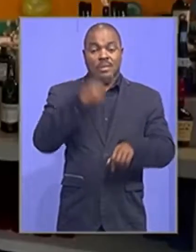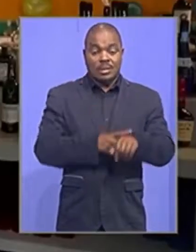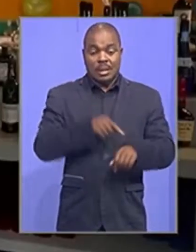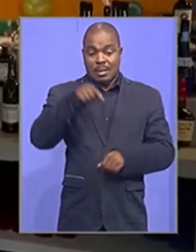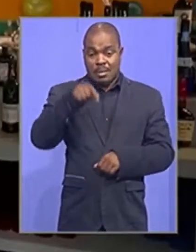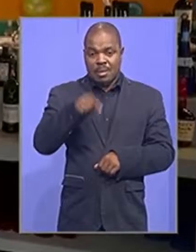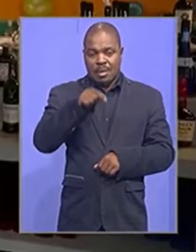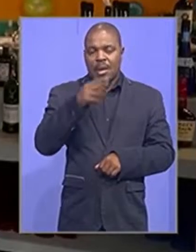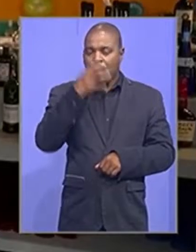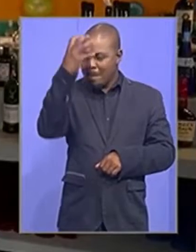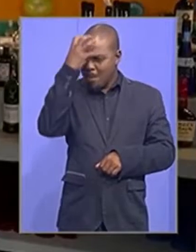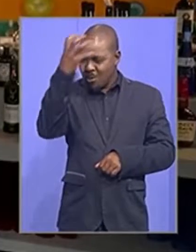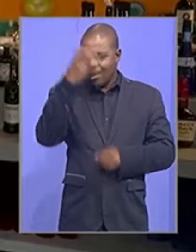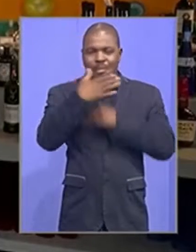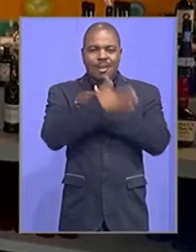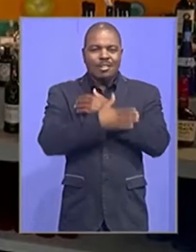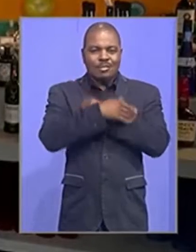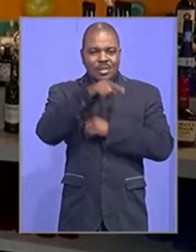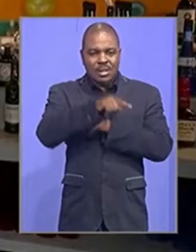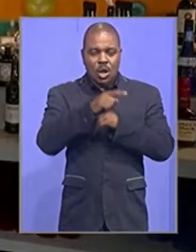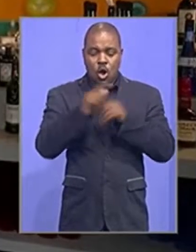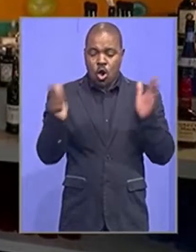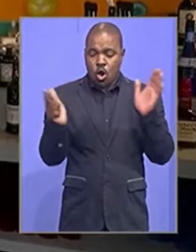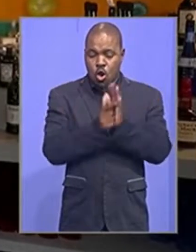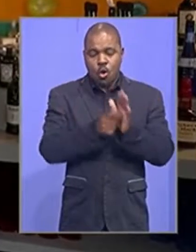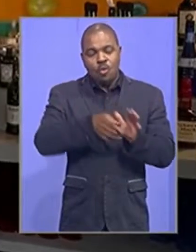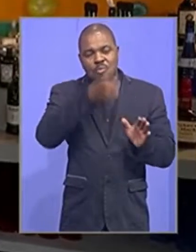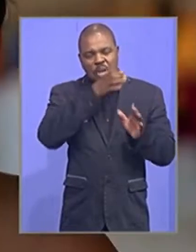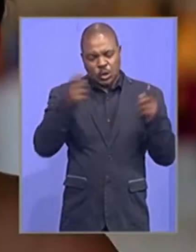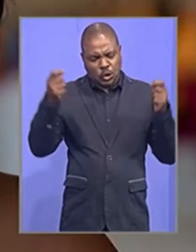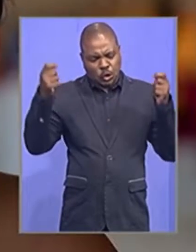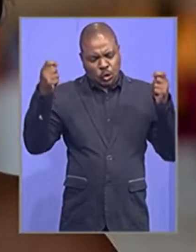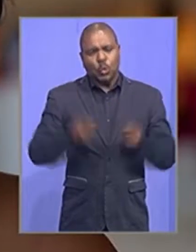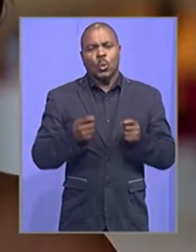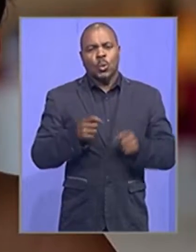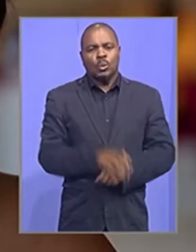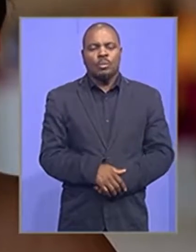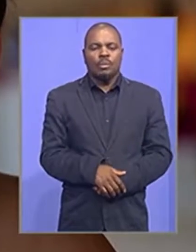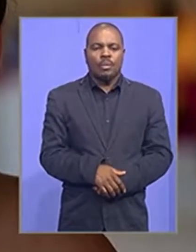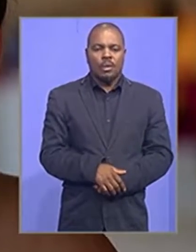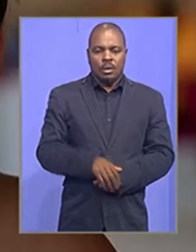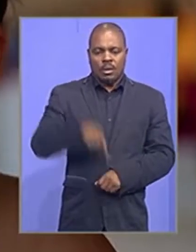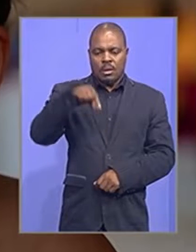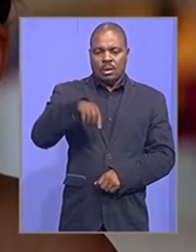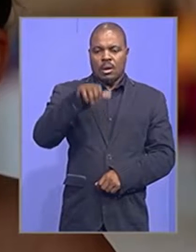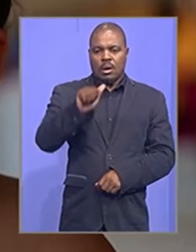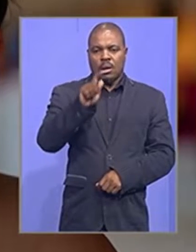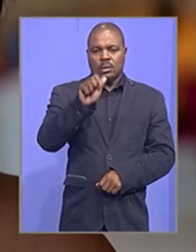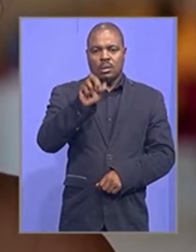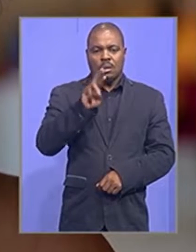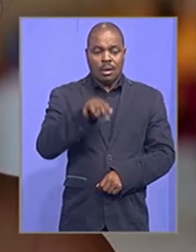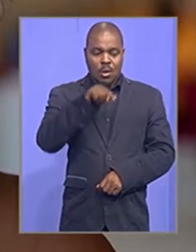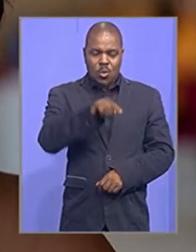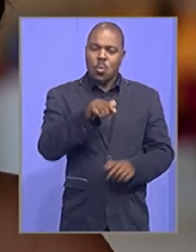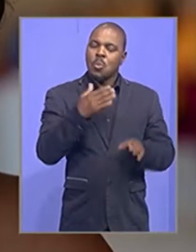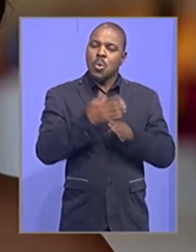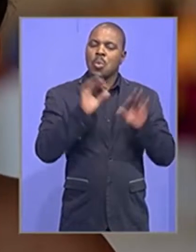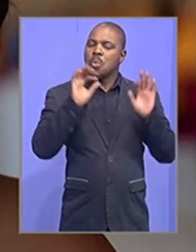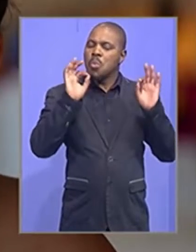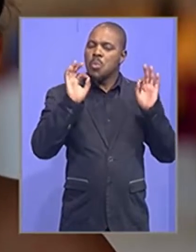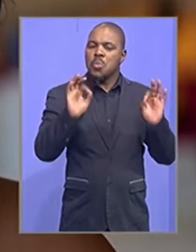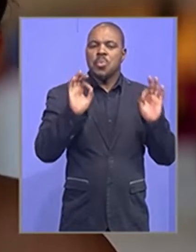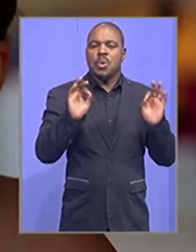naheng ya ma-Muslim mo ho nang le melao e thata ya tahi. I think Qatar did a great job to have